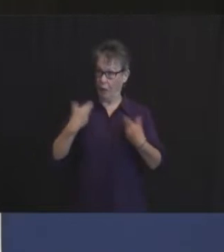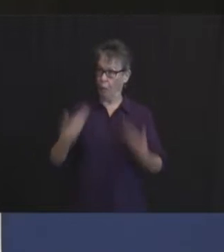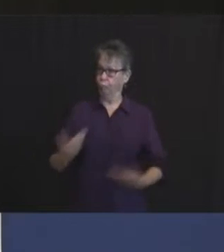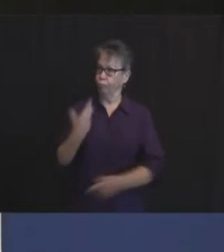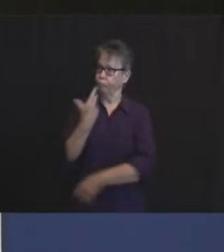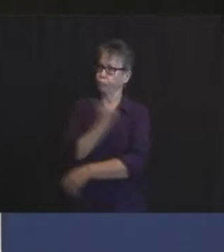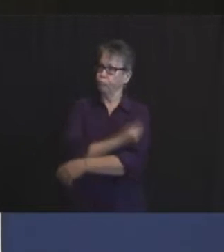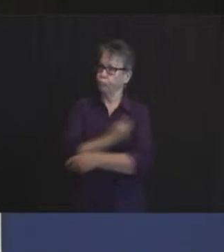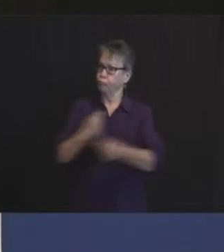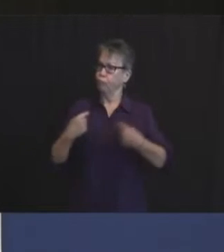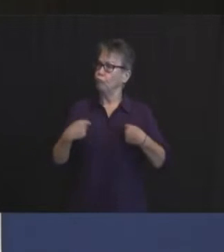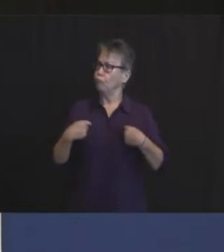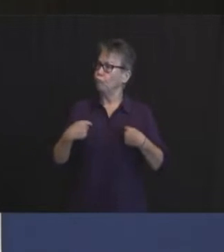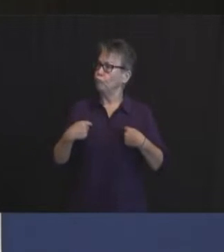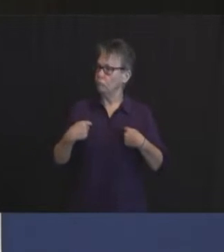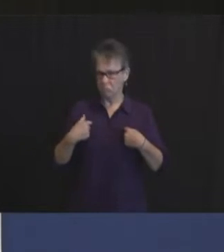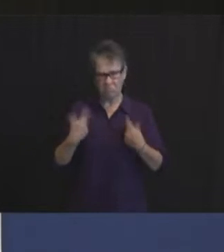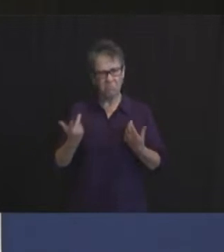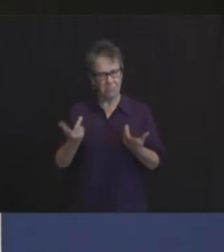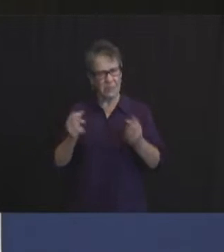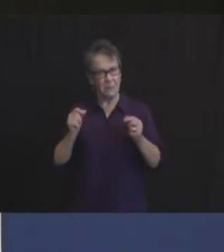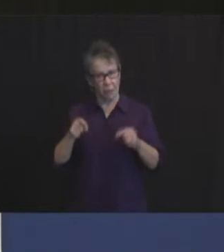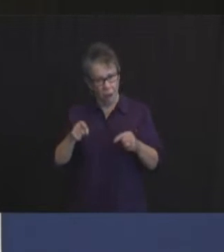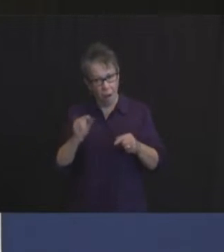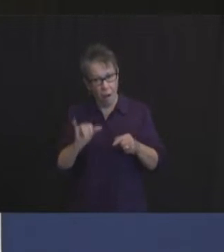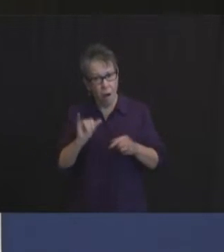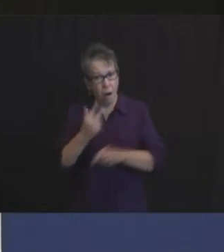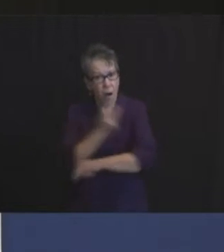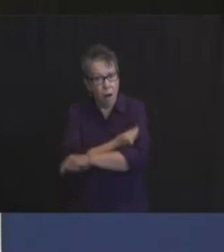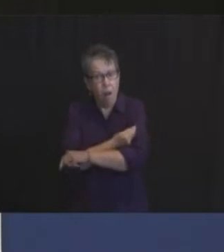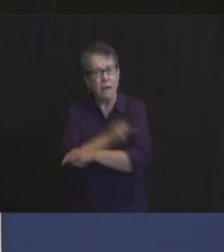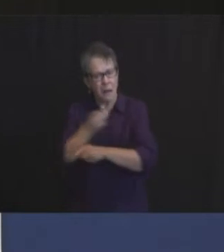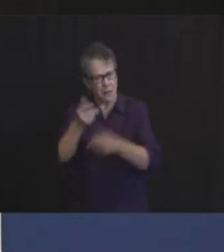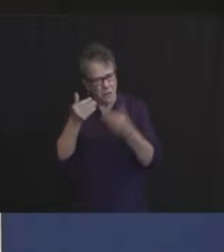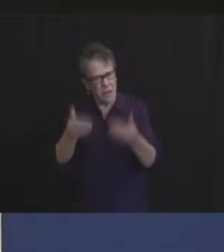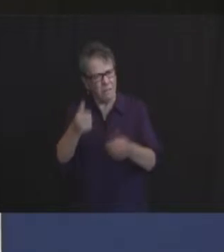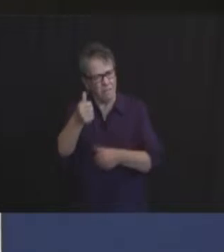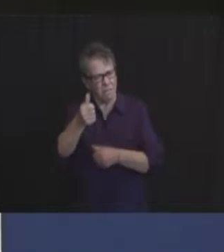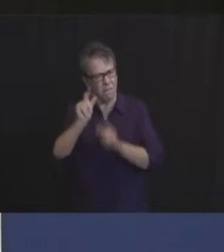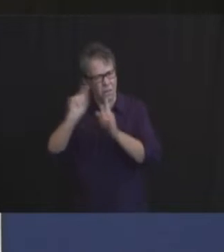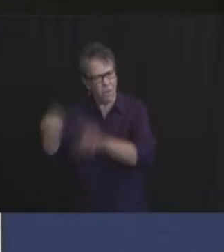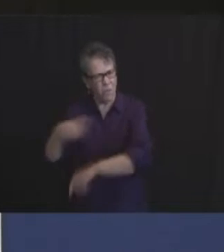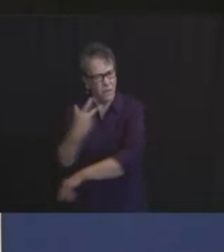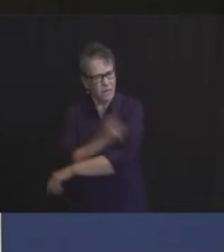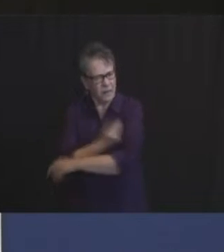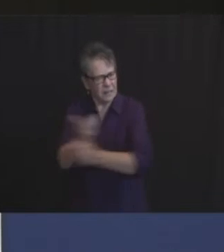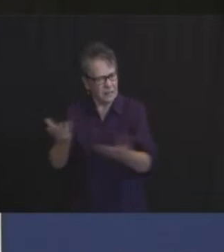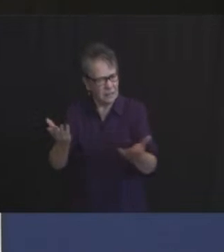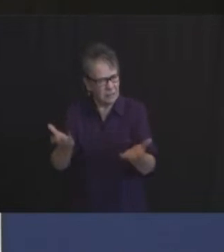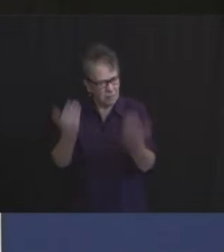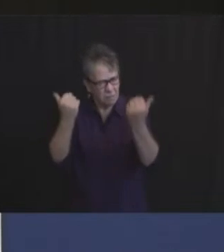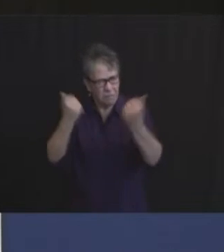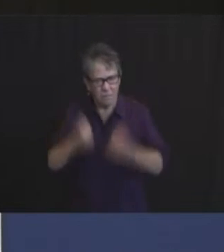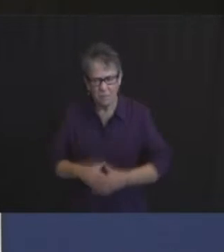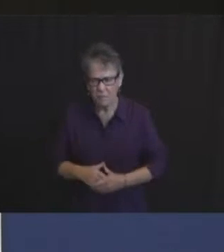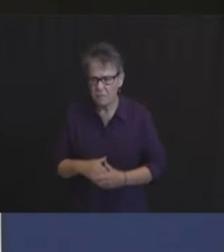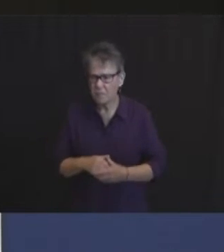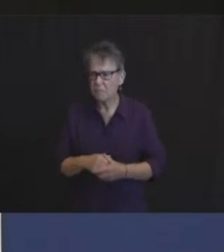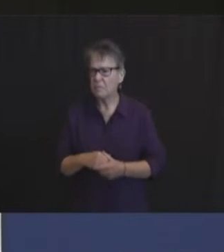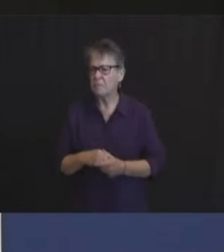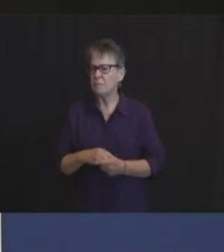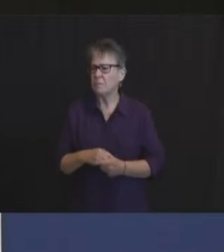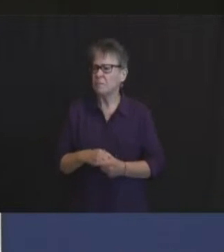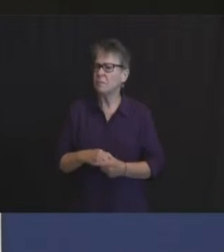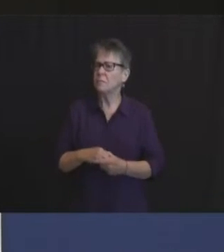weeks. With regard to compliance, since we last met, Patterson police report the owner of Bisan Cafe